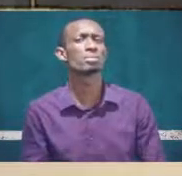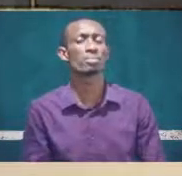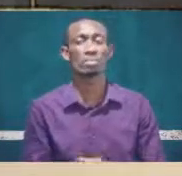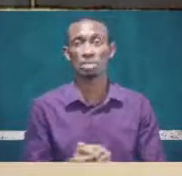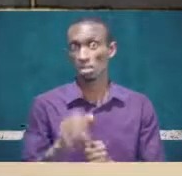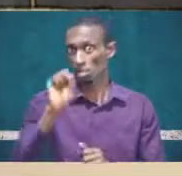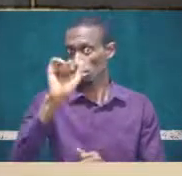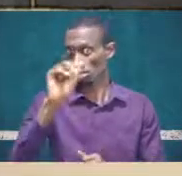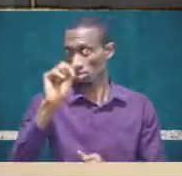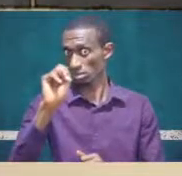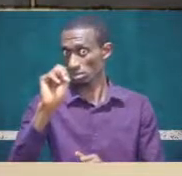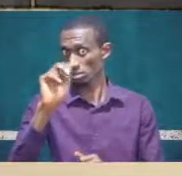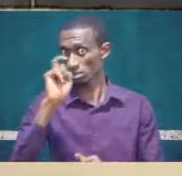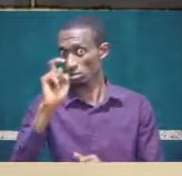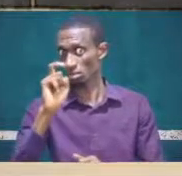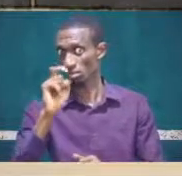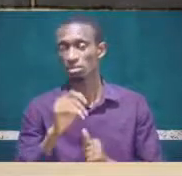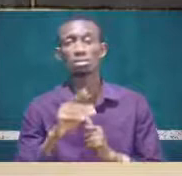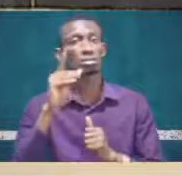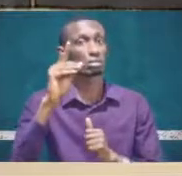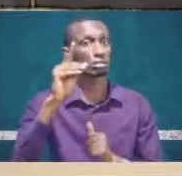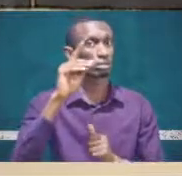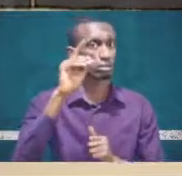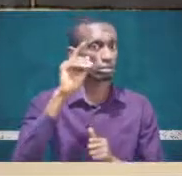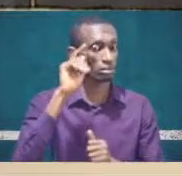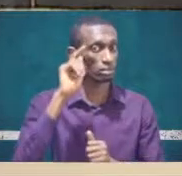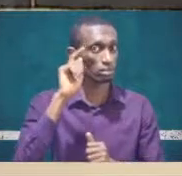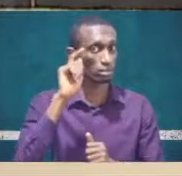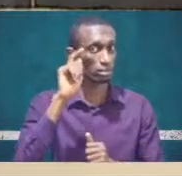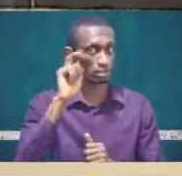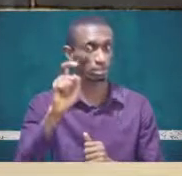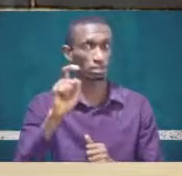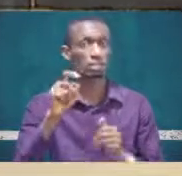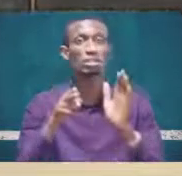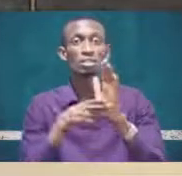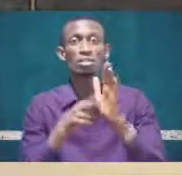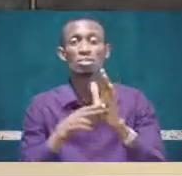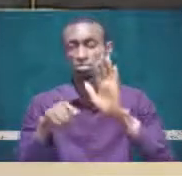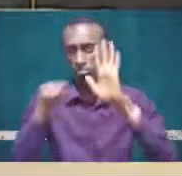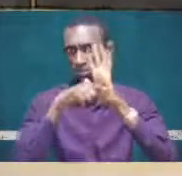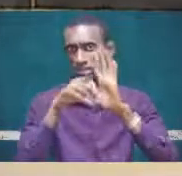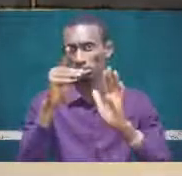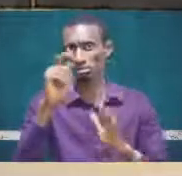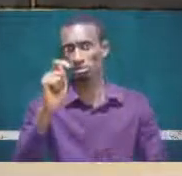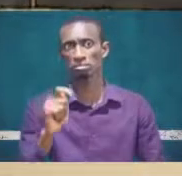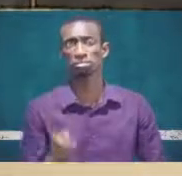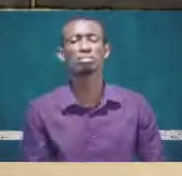sine of x dx is equal to minus dt. And my